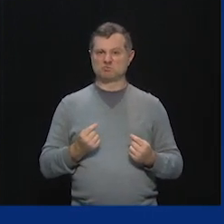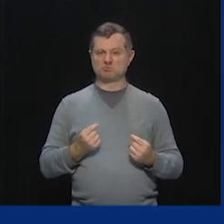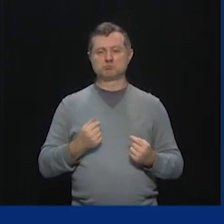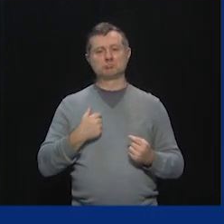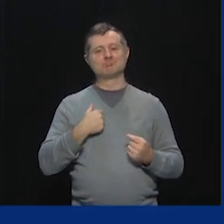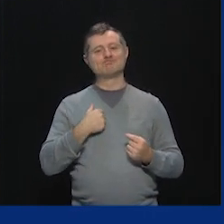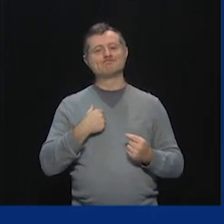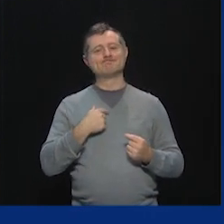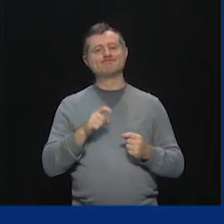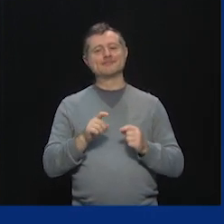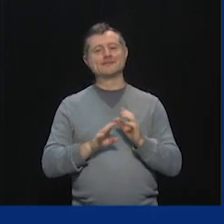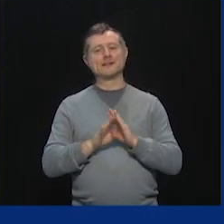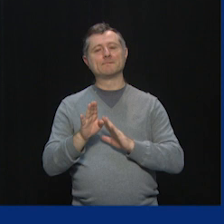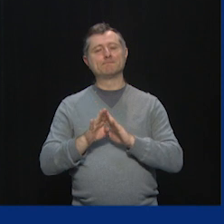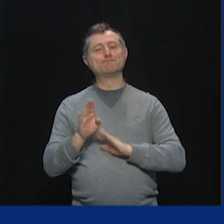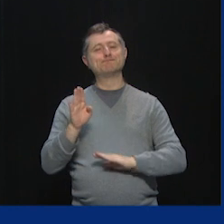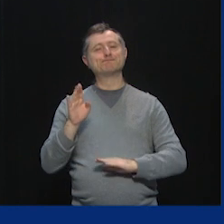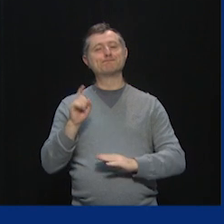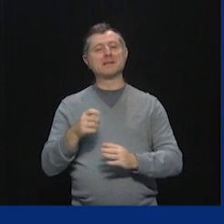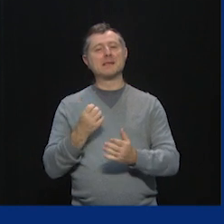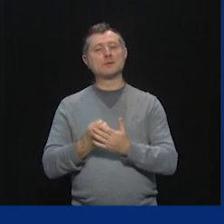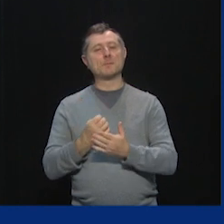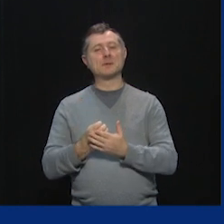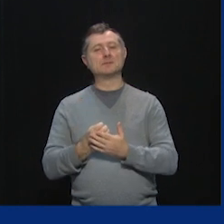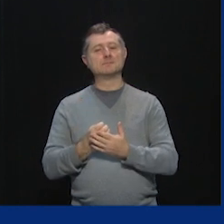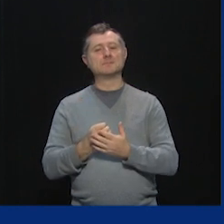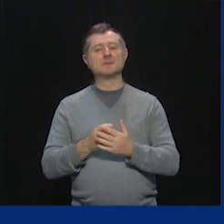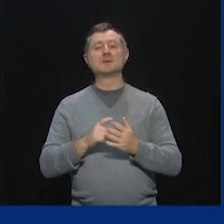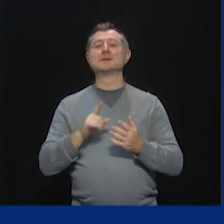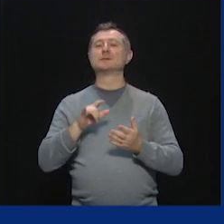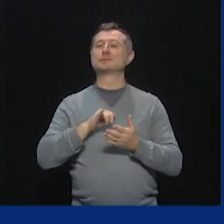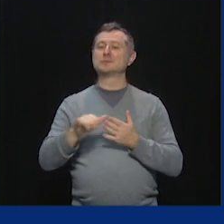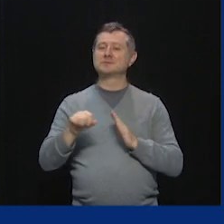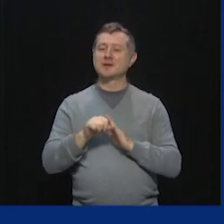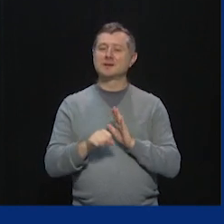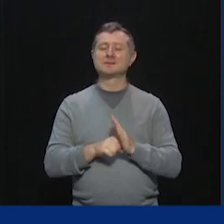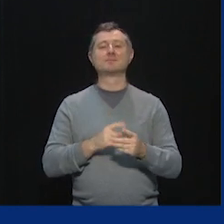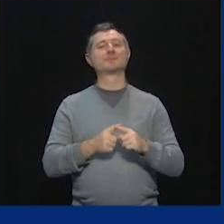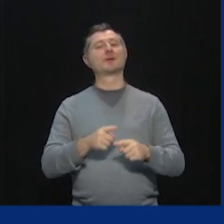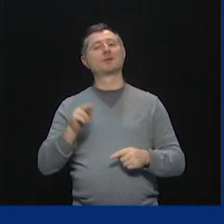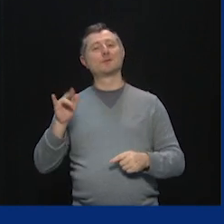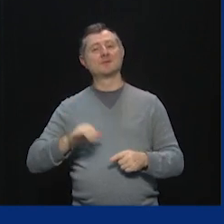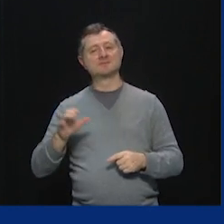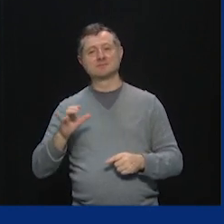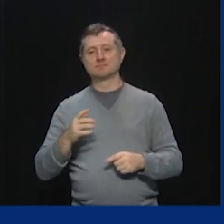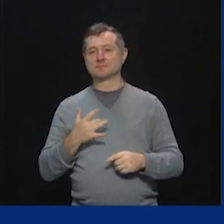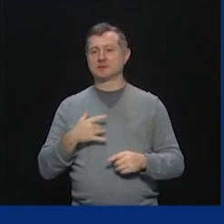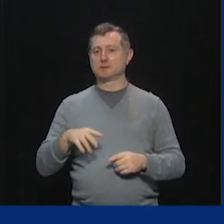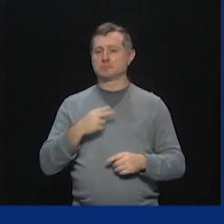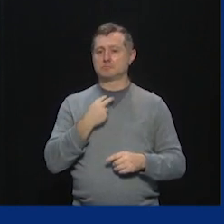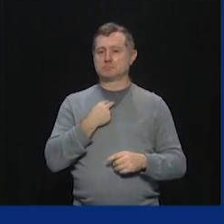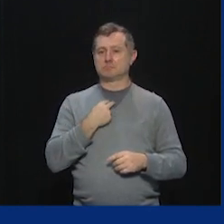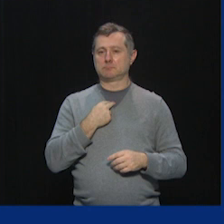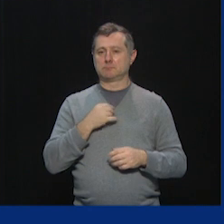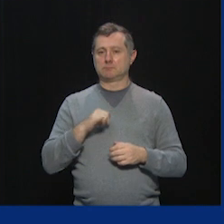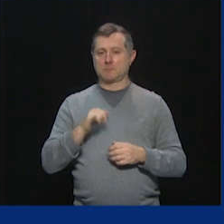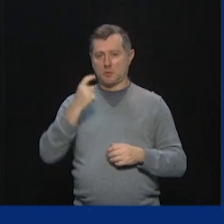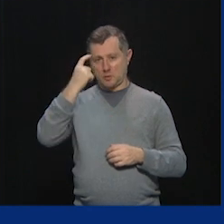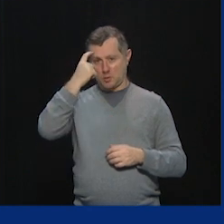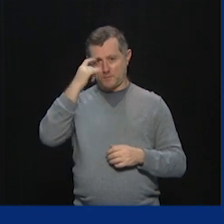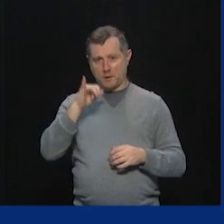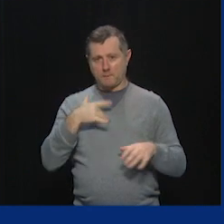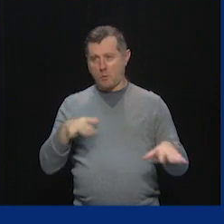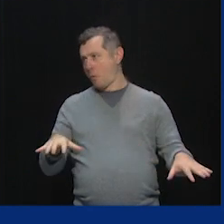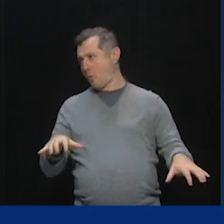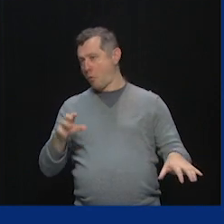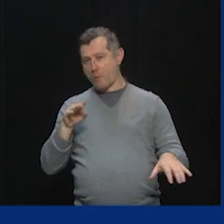been suppressed. It's been this induced coma for far too long, and now it's time to come back. But come back to safe schools,